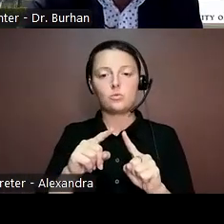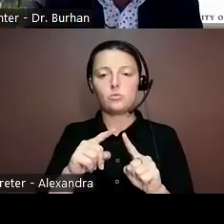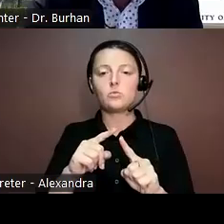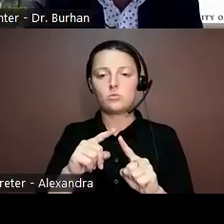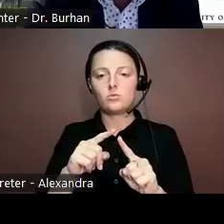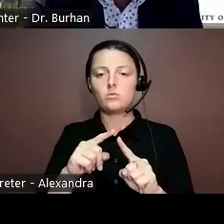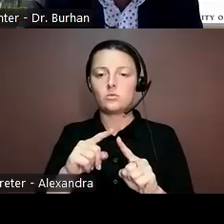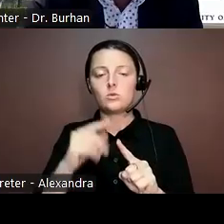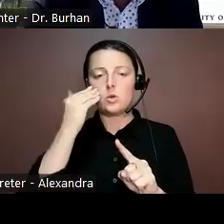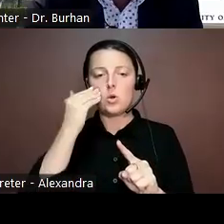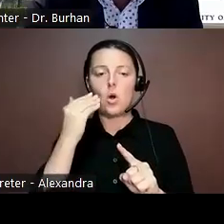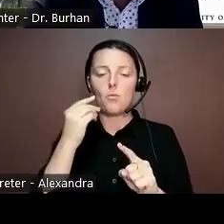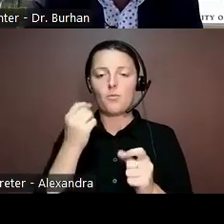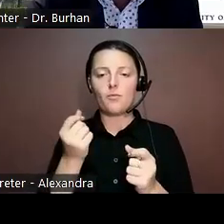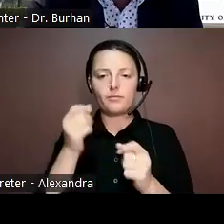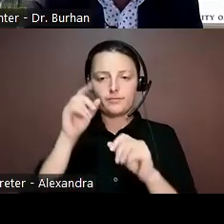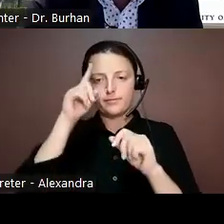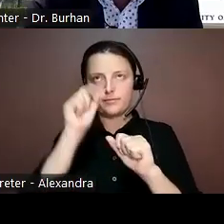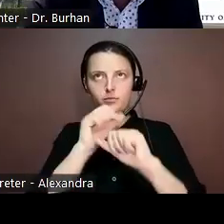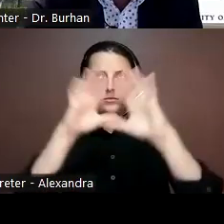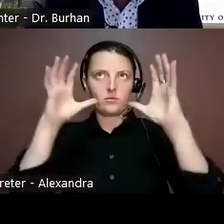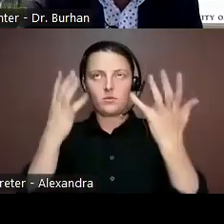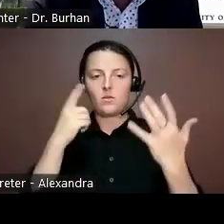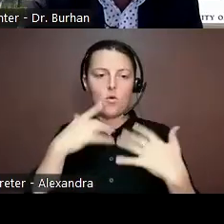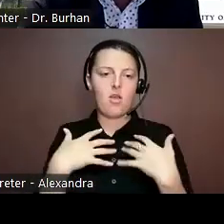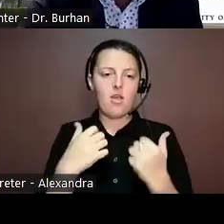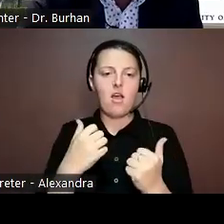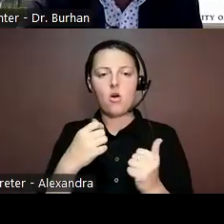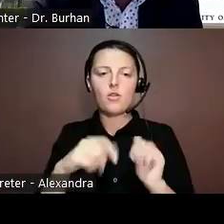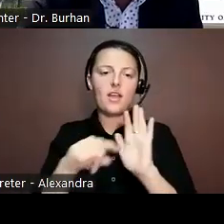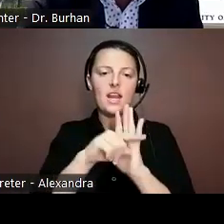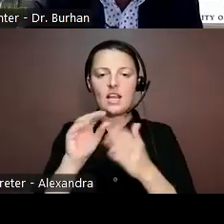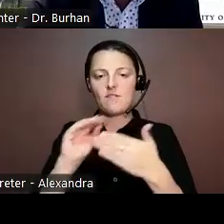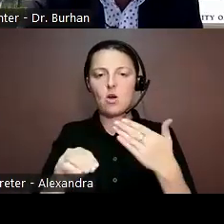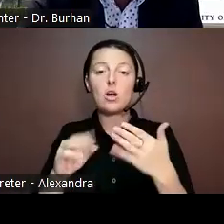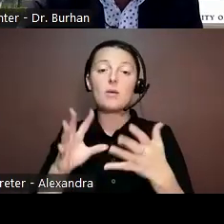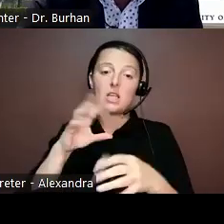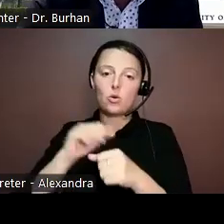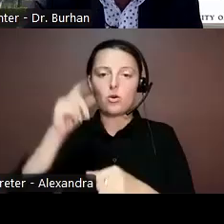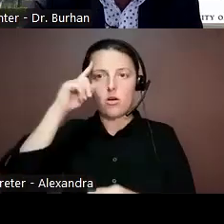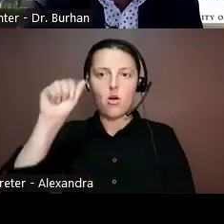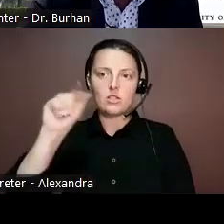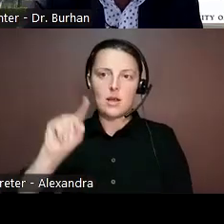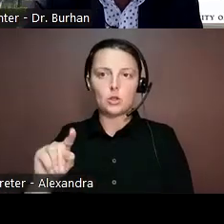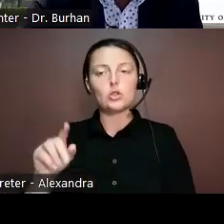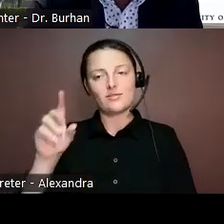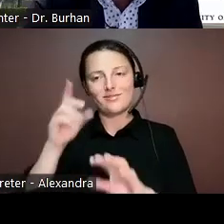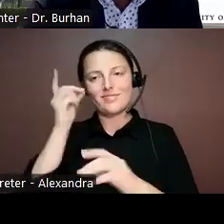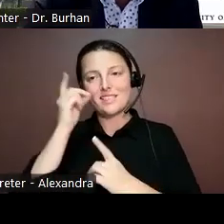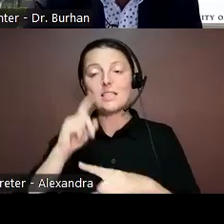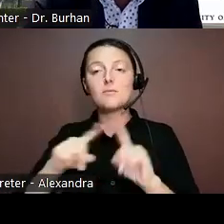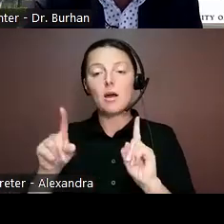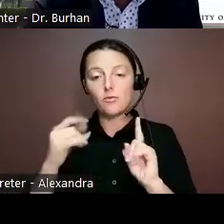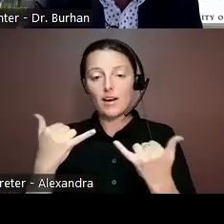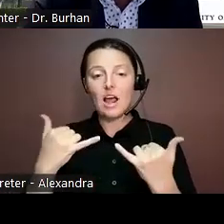not specifically looked at it. We did not have the specific data to look at it. But moving forward, we are looking at